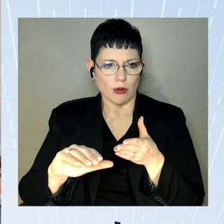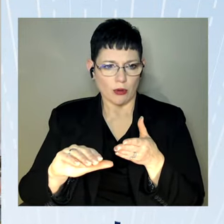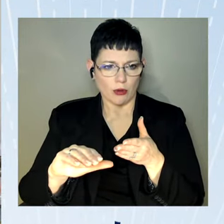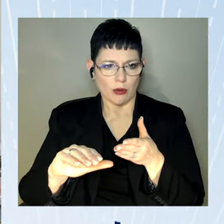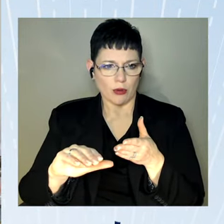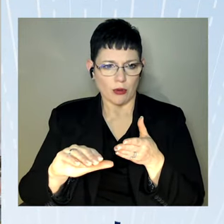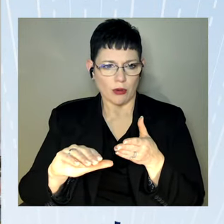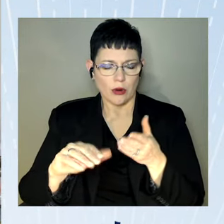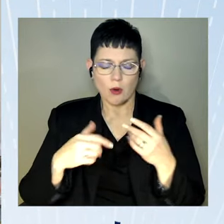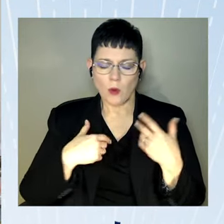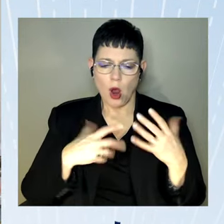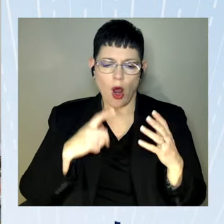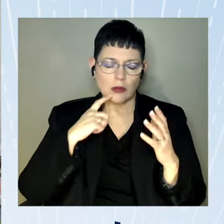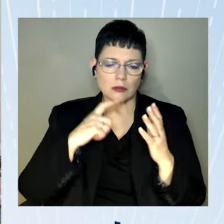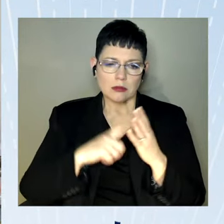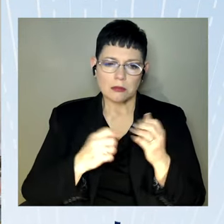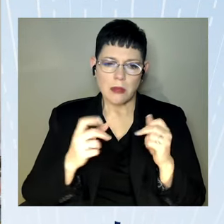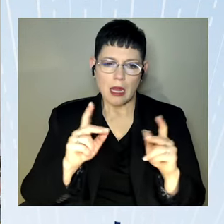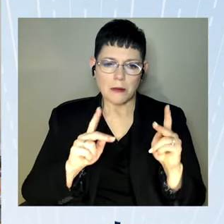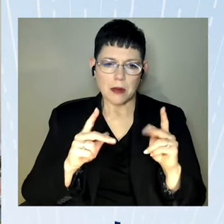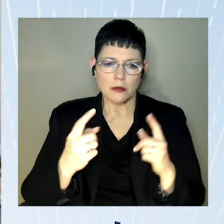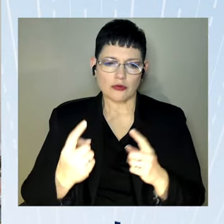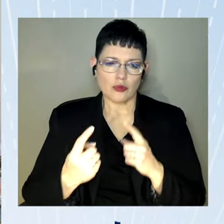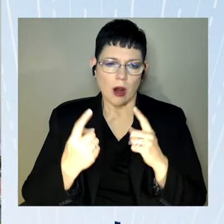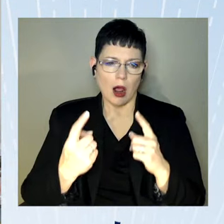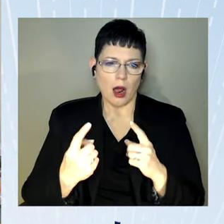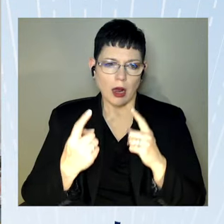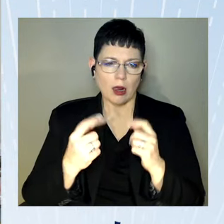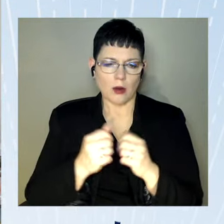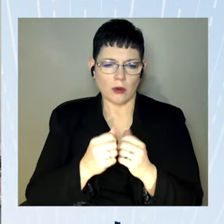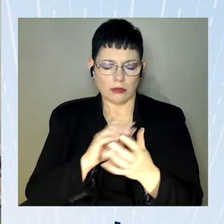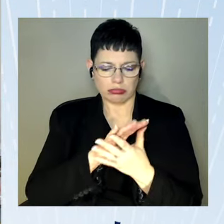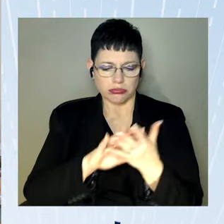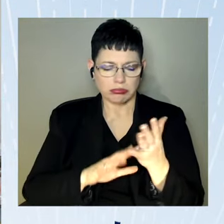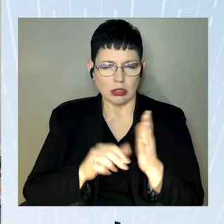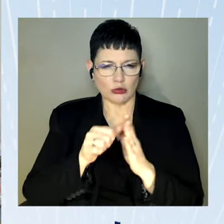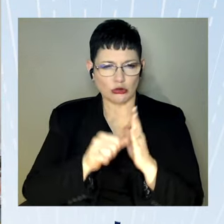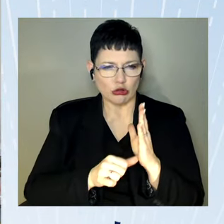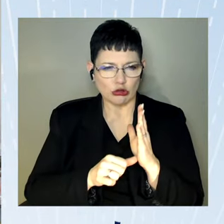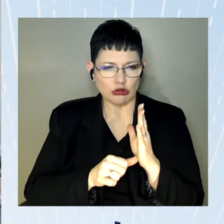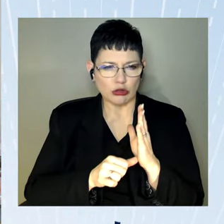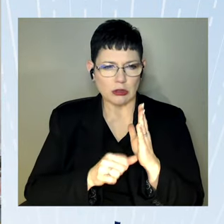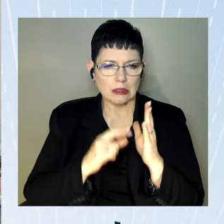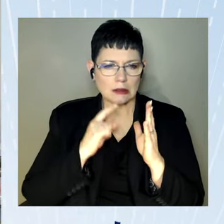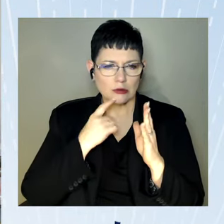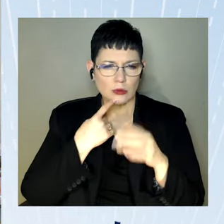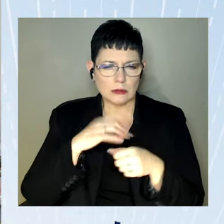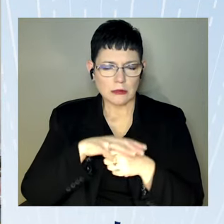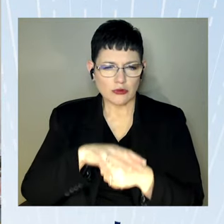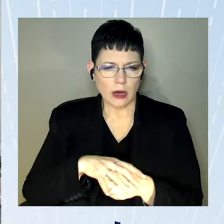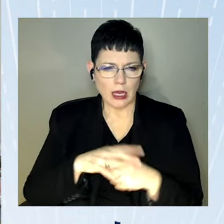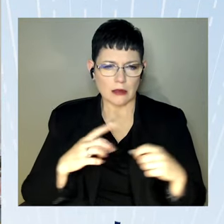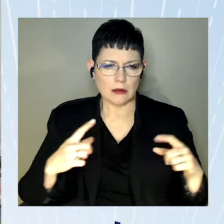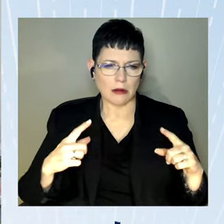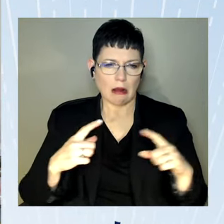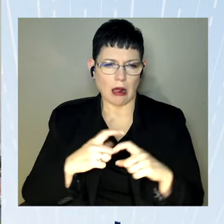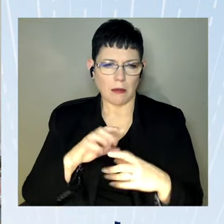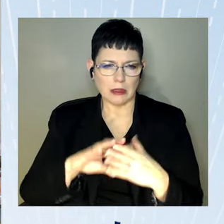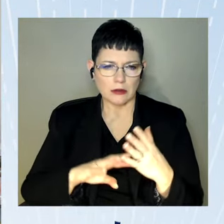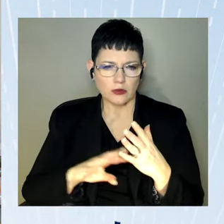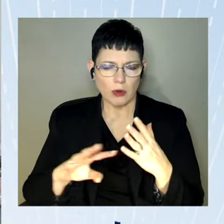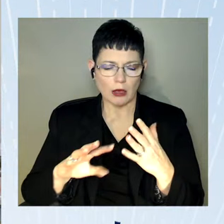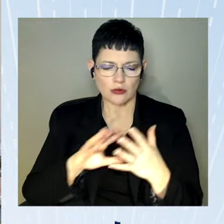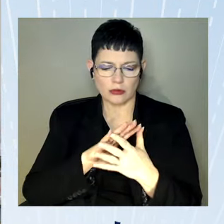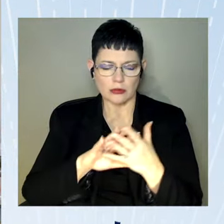struggles that so many of these families go through with numerous surgeries, extreme stress, complicated schedules, and